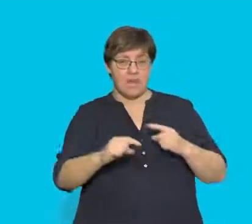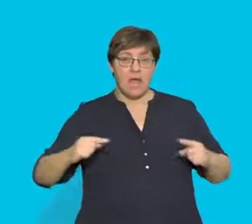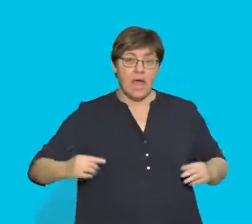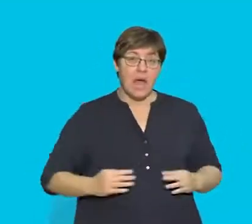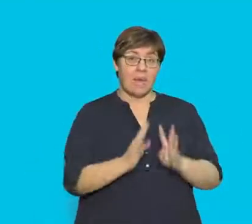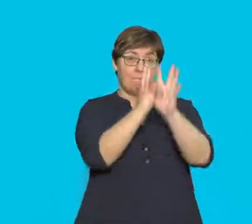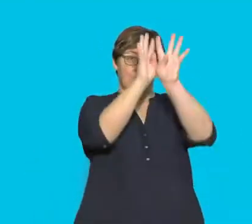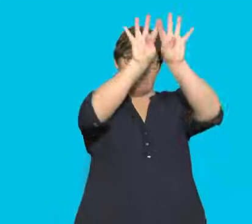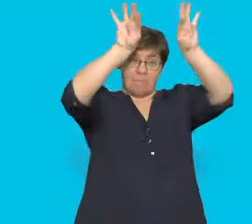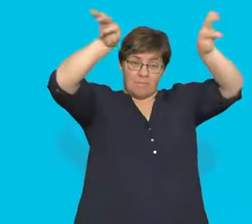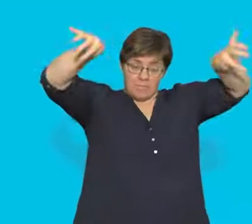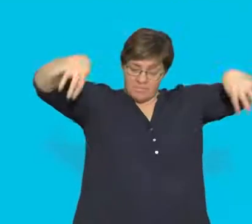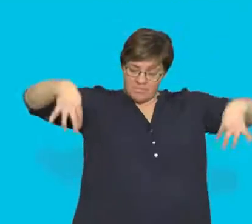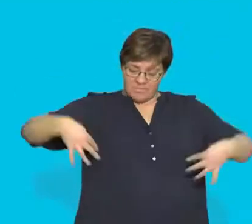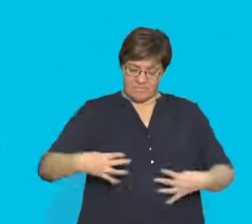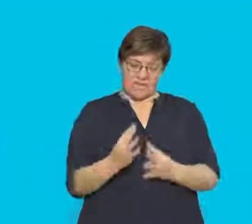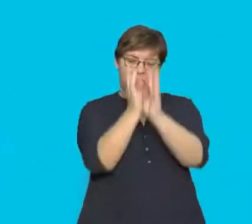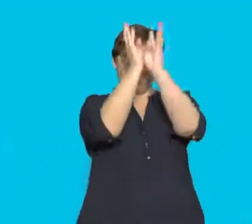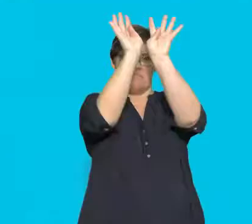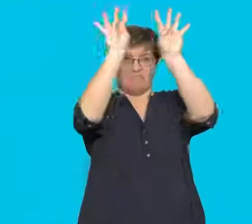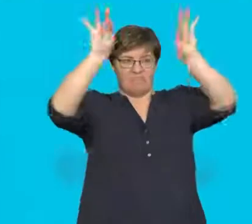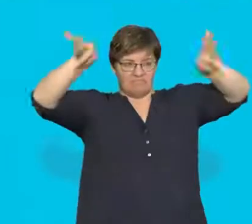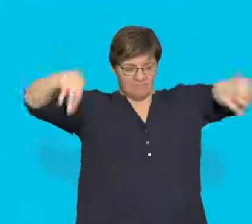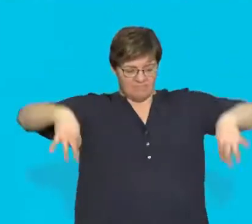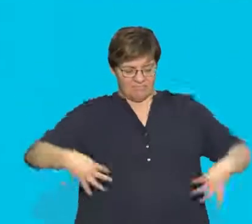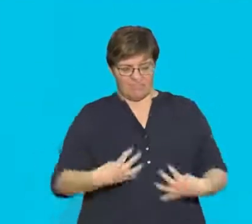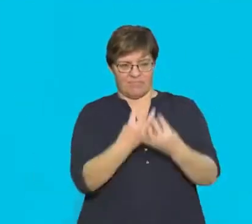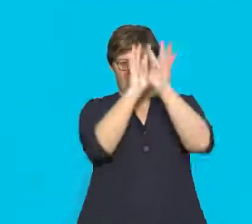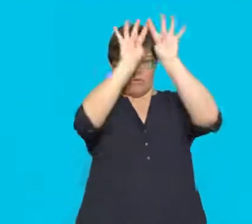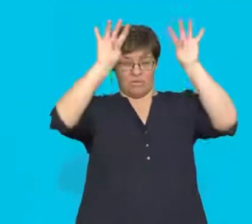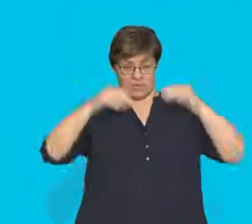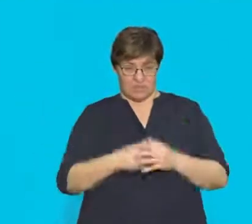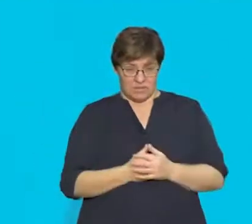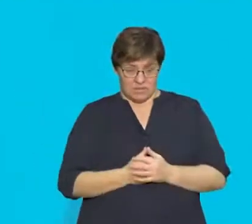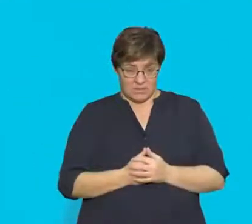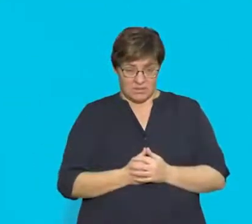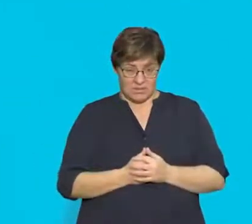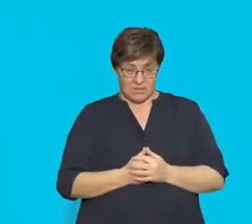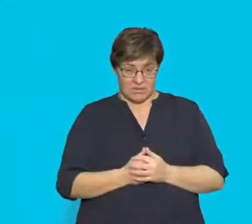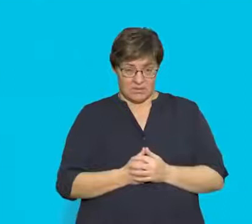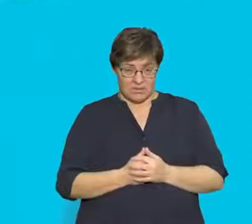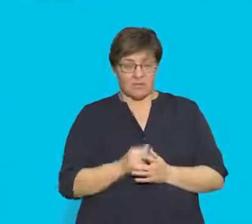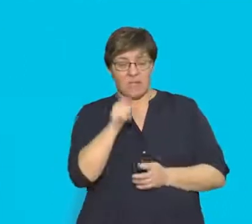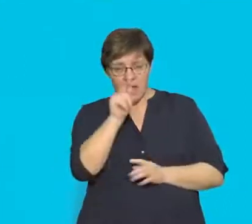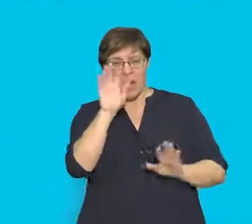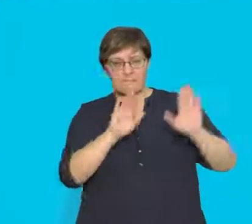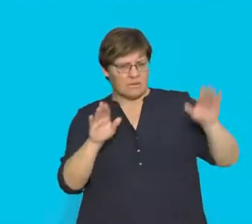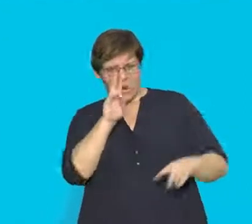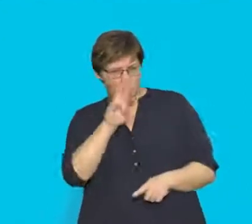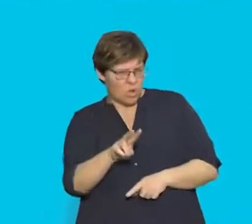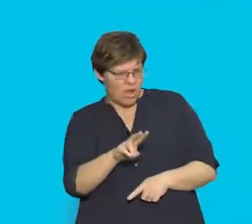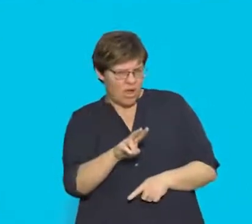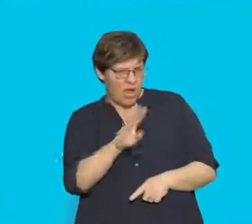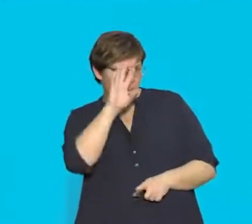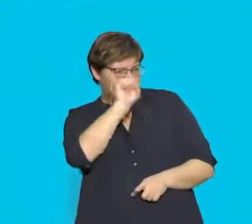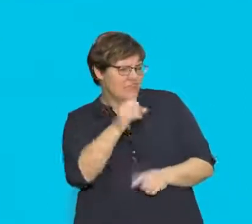going up over here, and then it's going down over here. It's going up over here, and it's down over here. Does that pattern look like